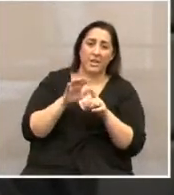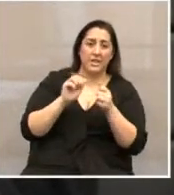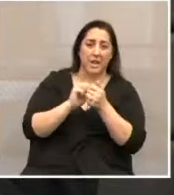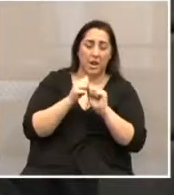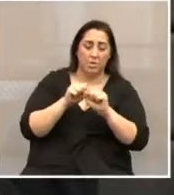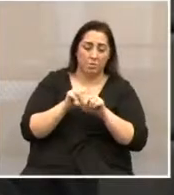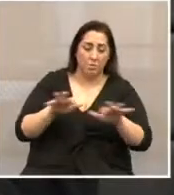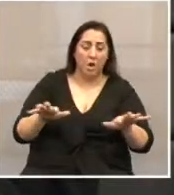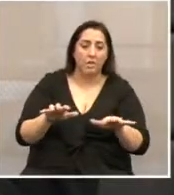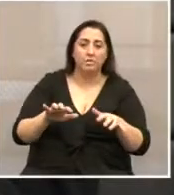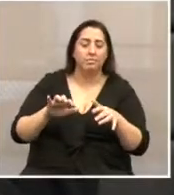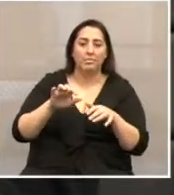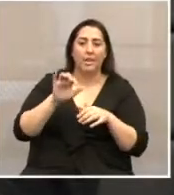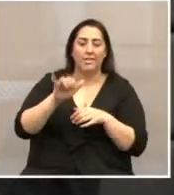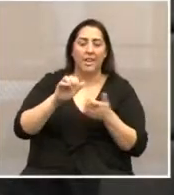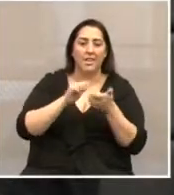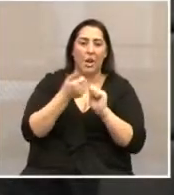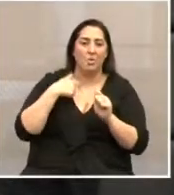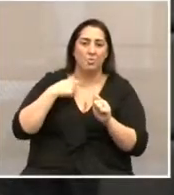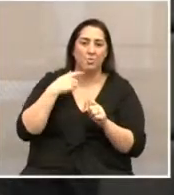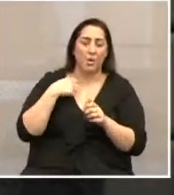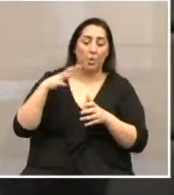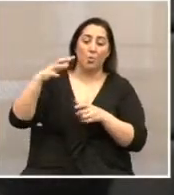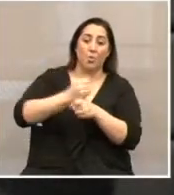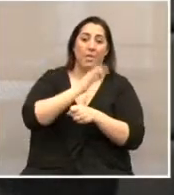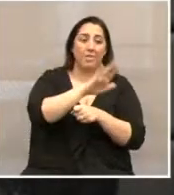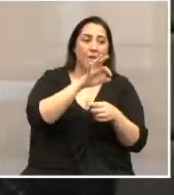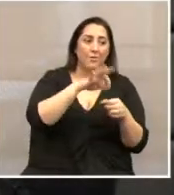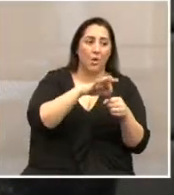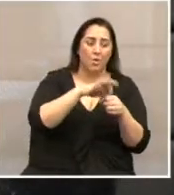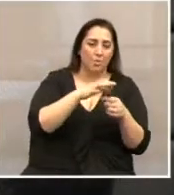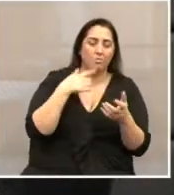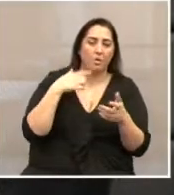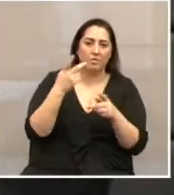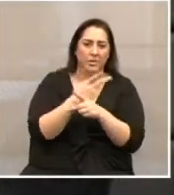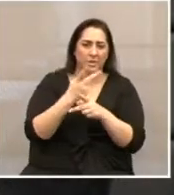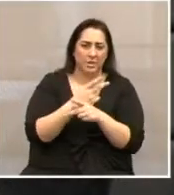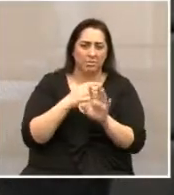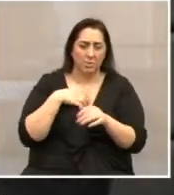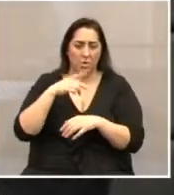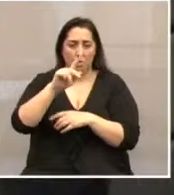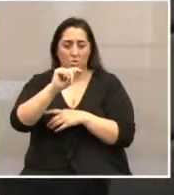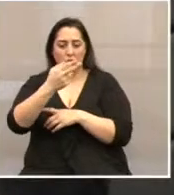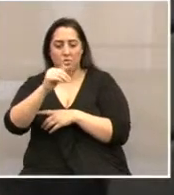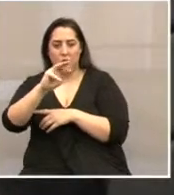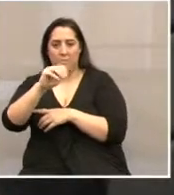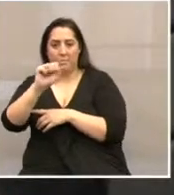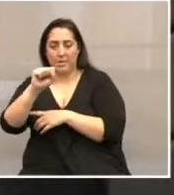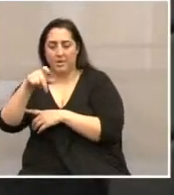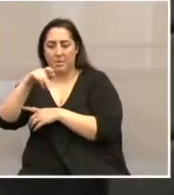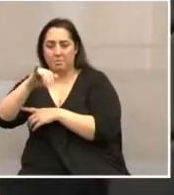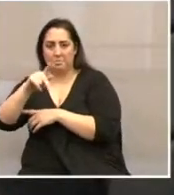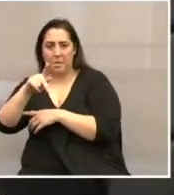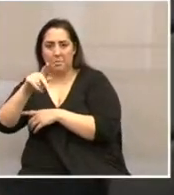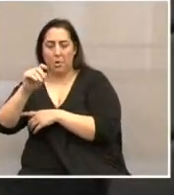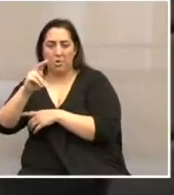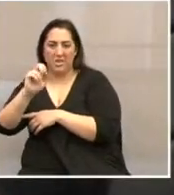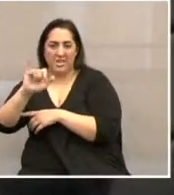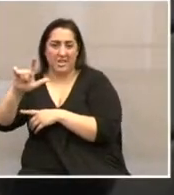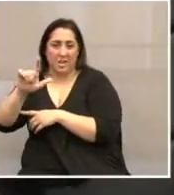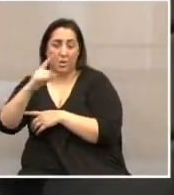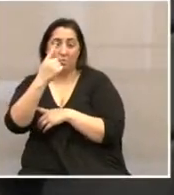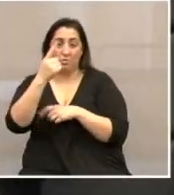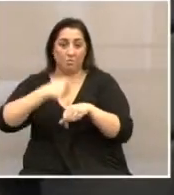of these communities. After all, in a sense, as Thomas Tip O'Neill once said, all politics is local.